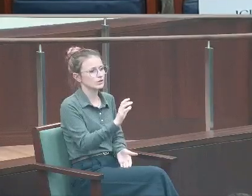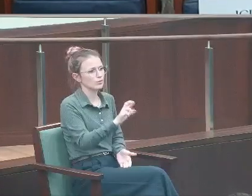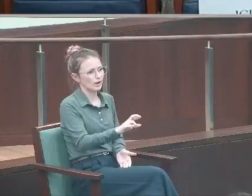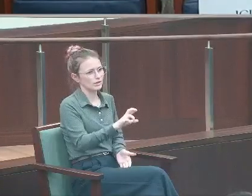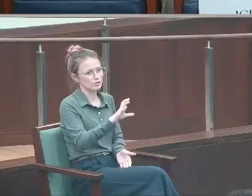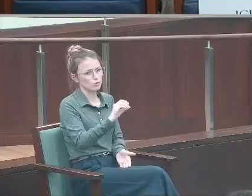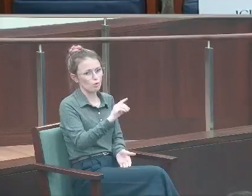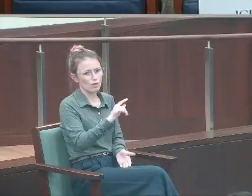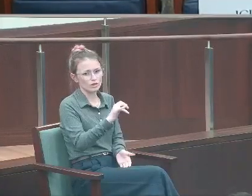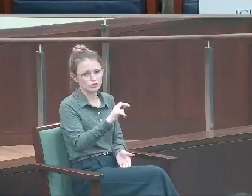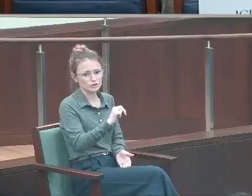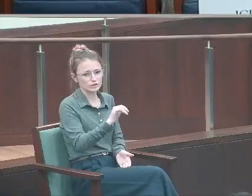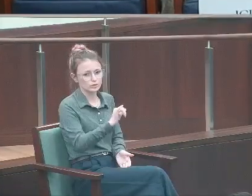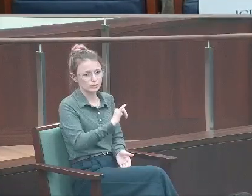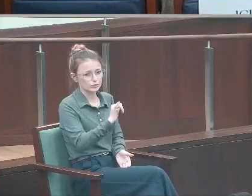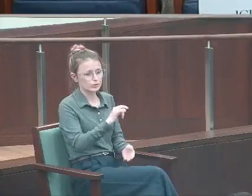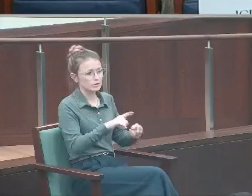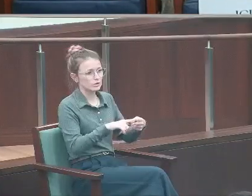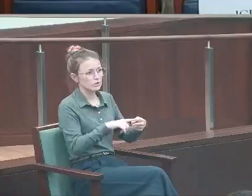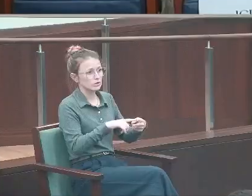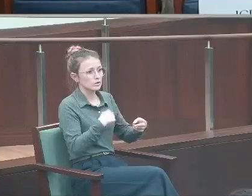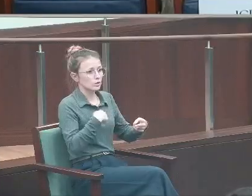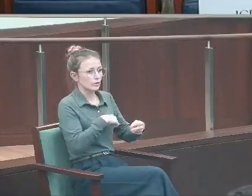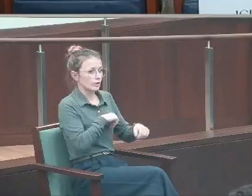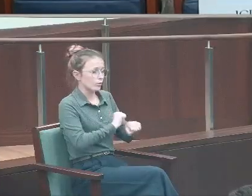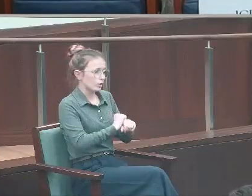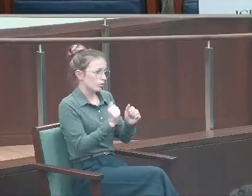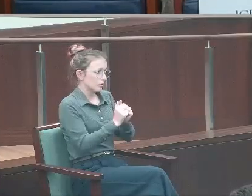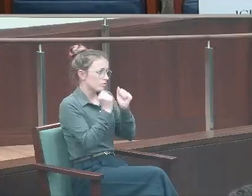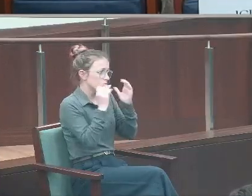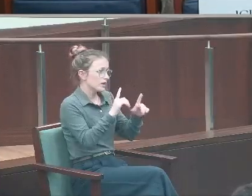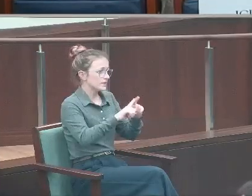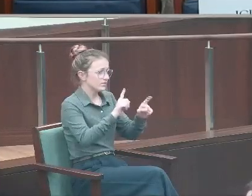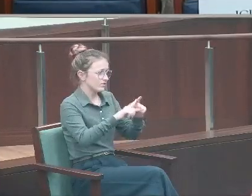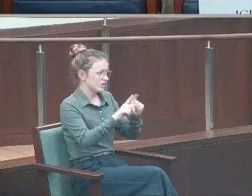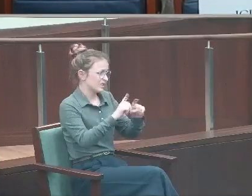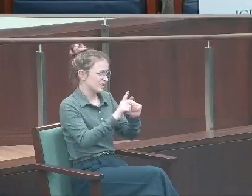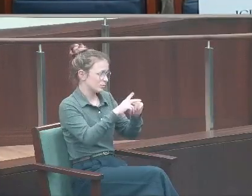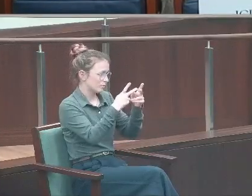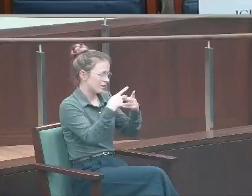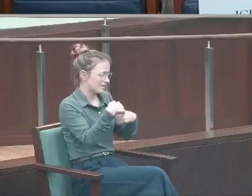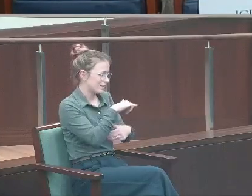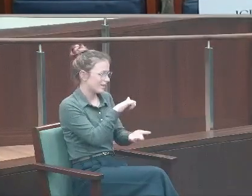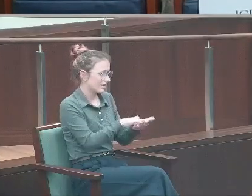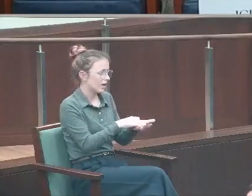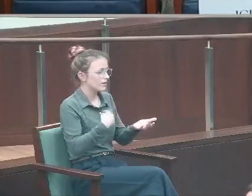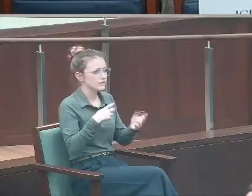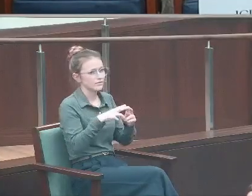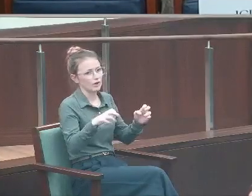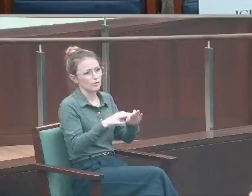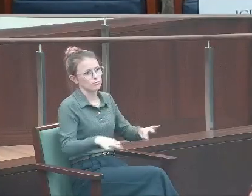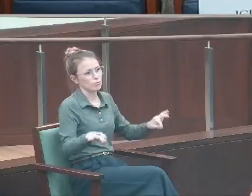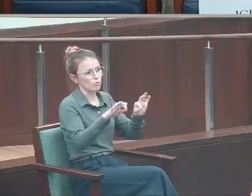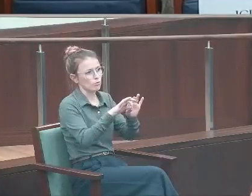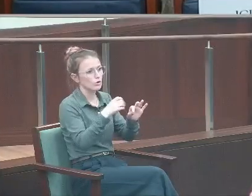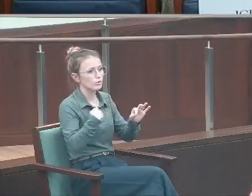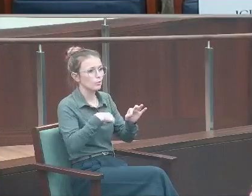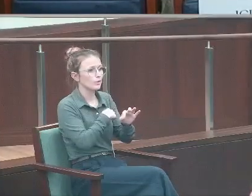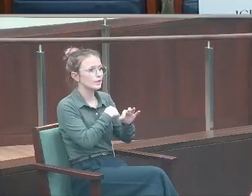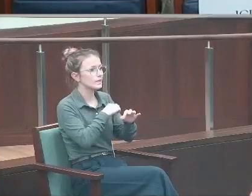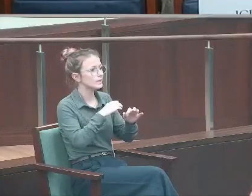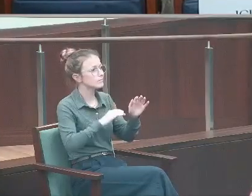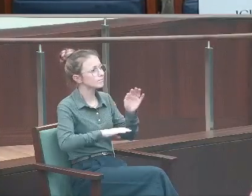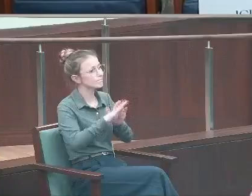the country. I proudly sit on its board. We work in a number of different spaces like that. it's really important that we create the tools